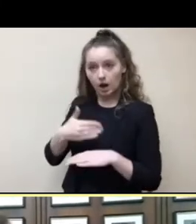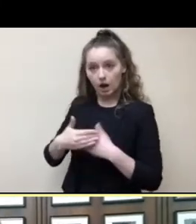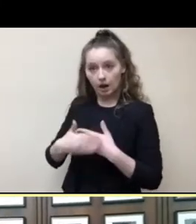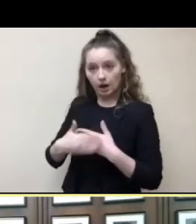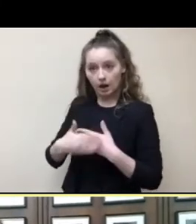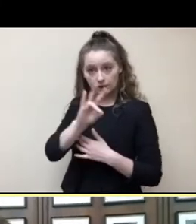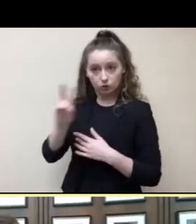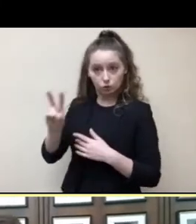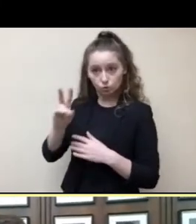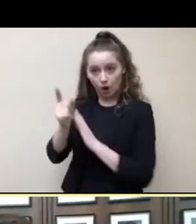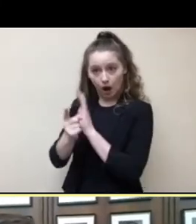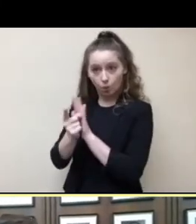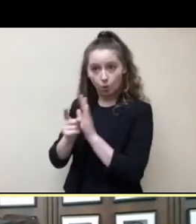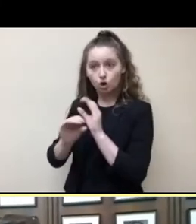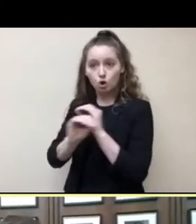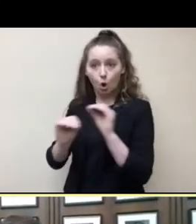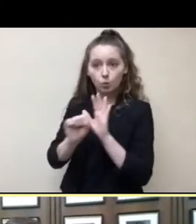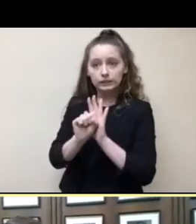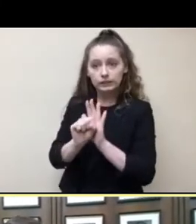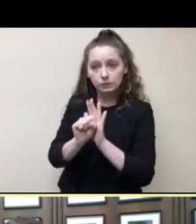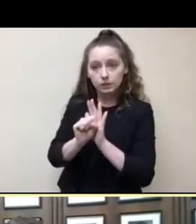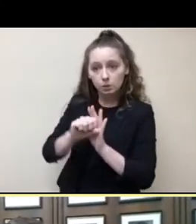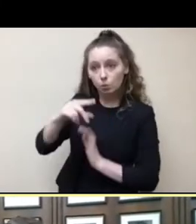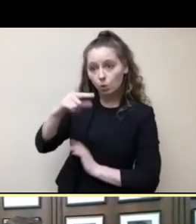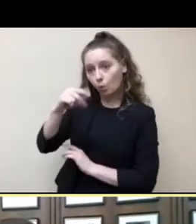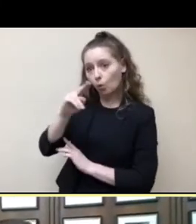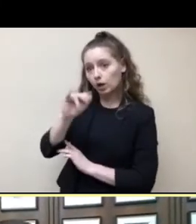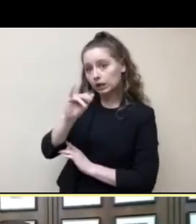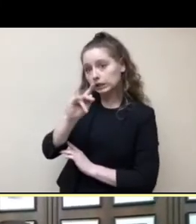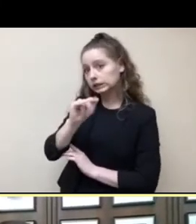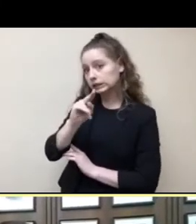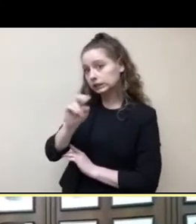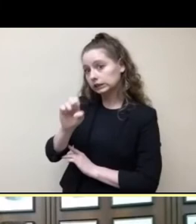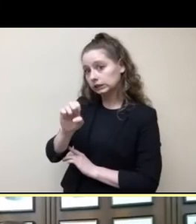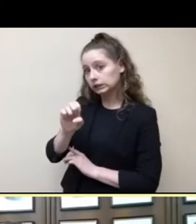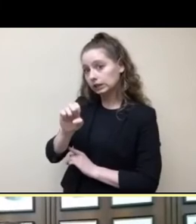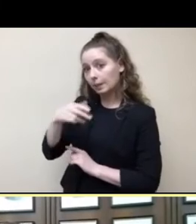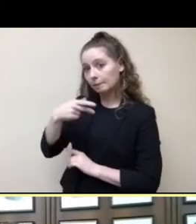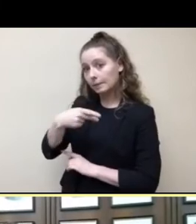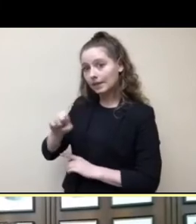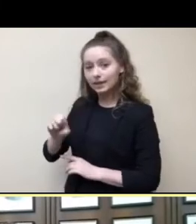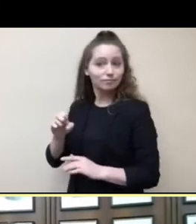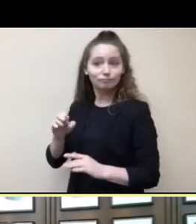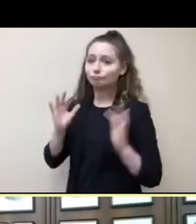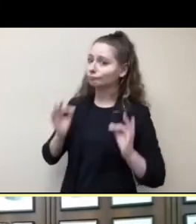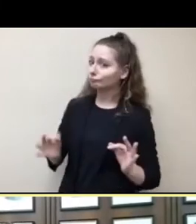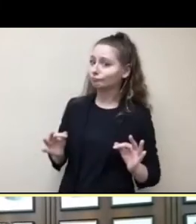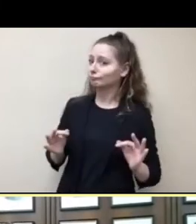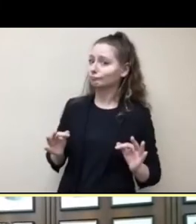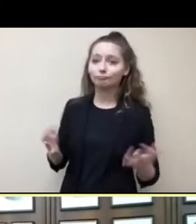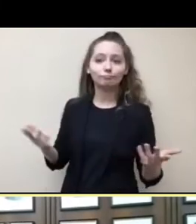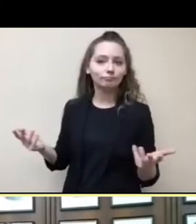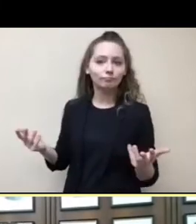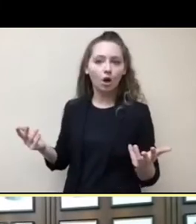symptoms quarantine. PPE, we're good. PPE is